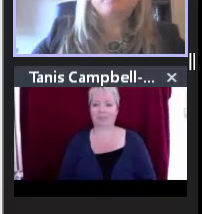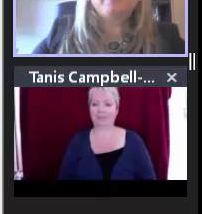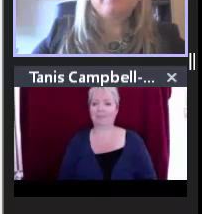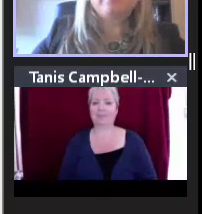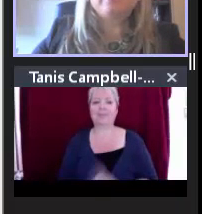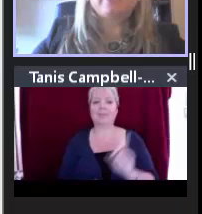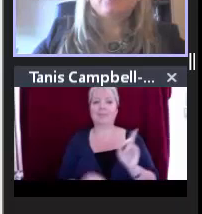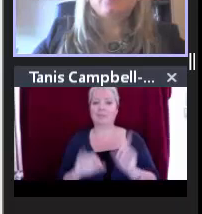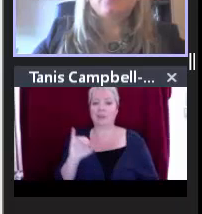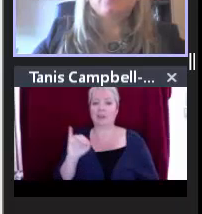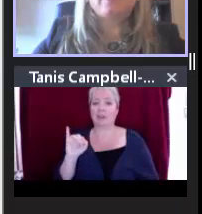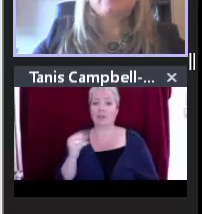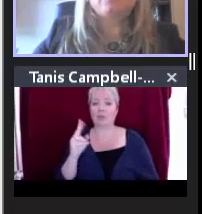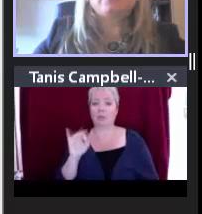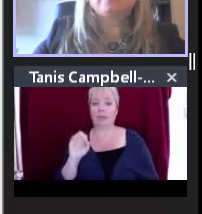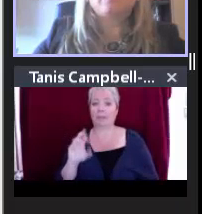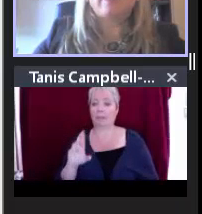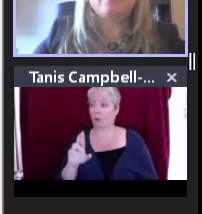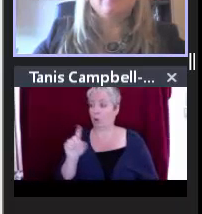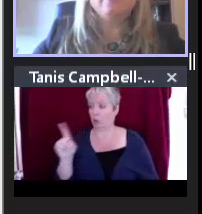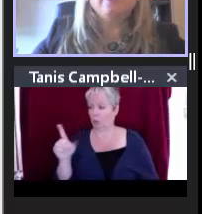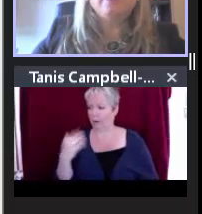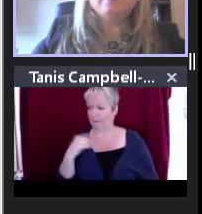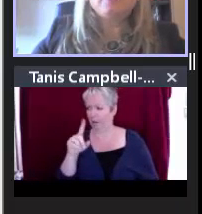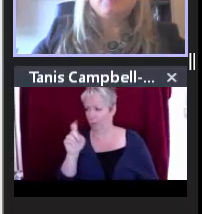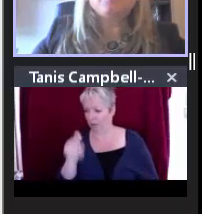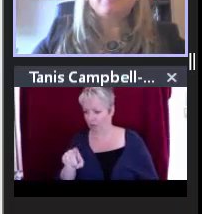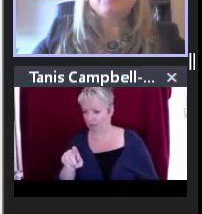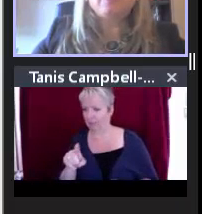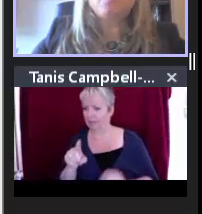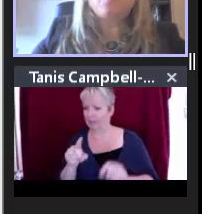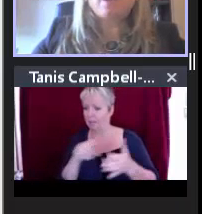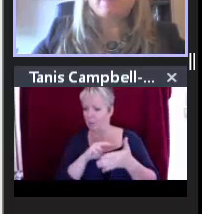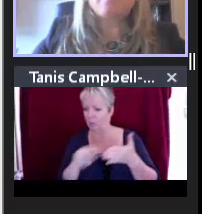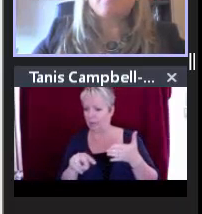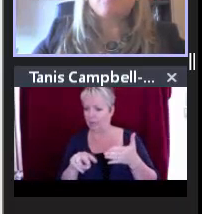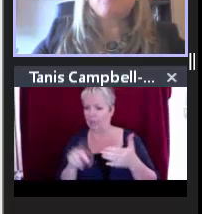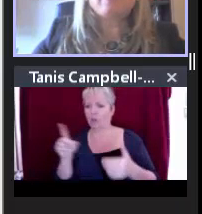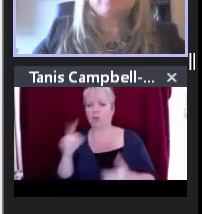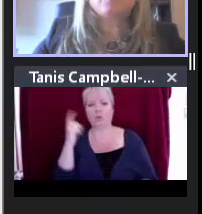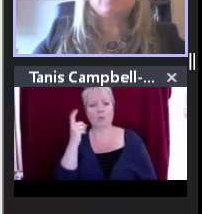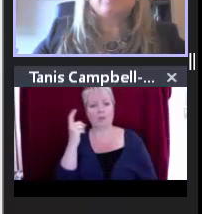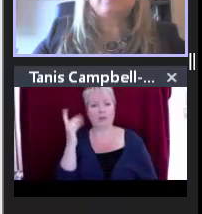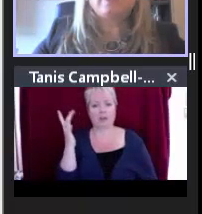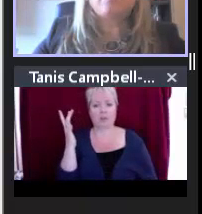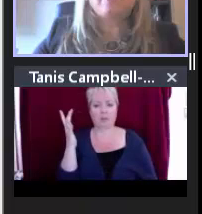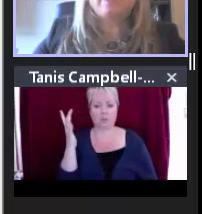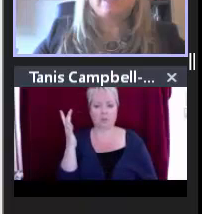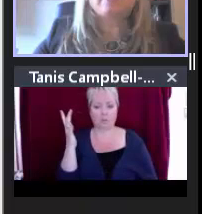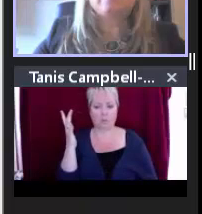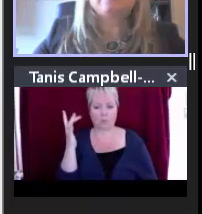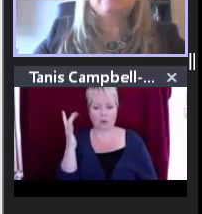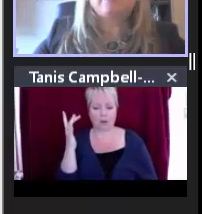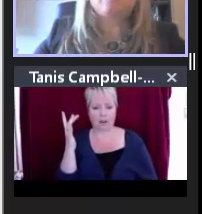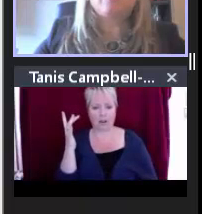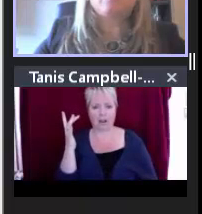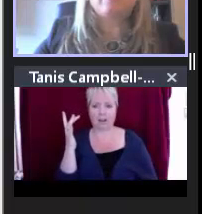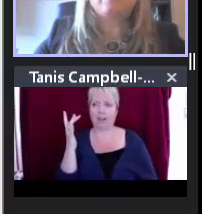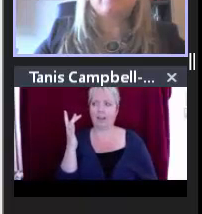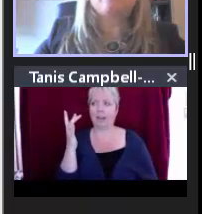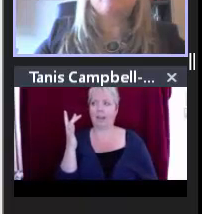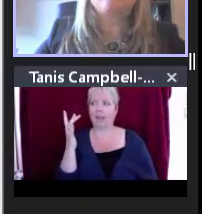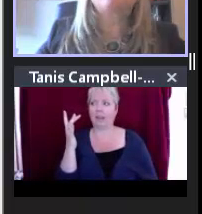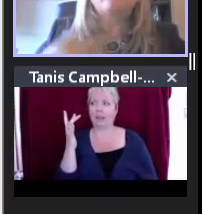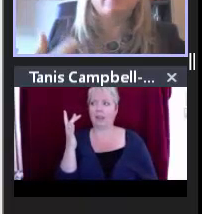I'll just briefly touch on your question as well. You're wondering why you've been told that we can't help